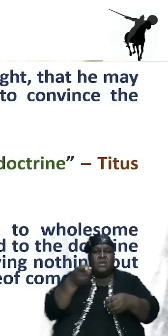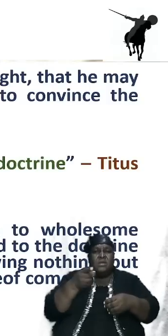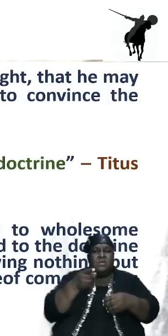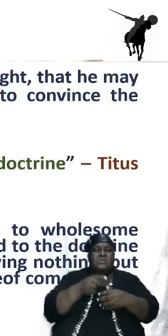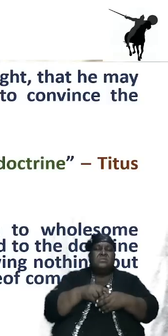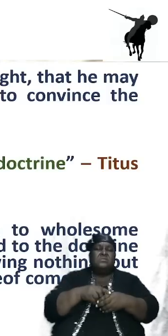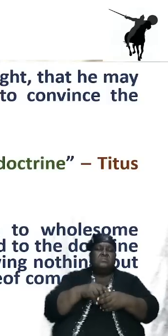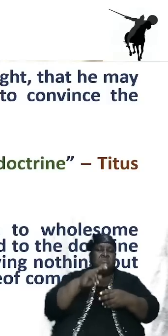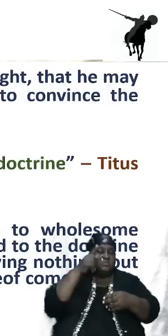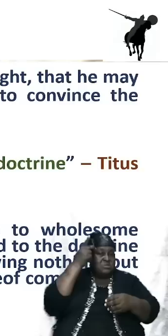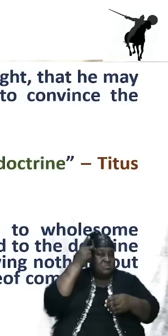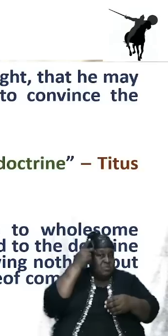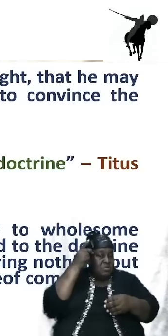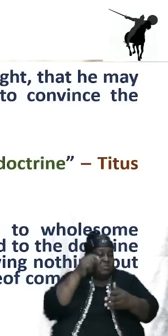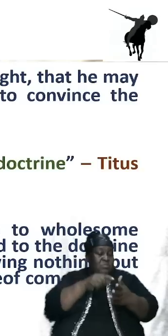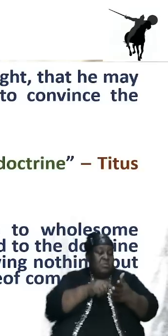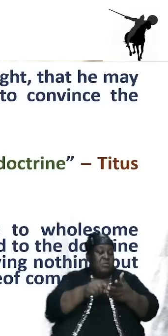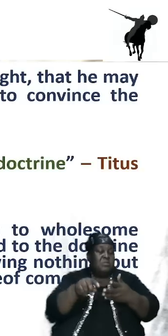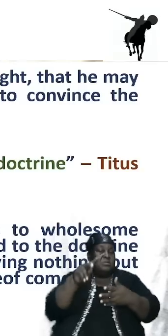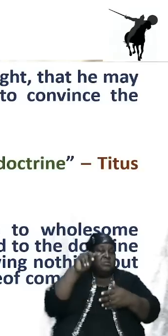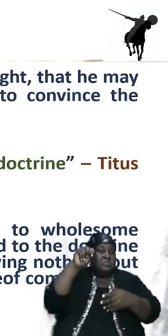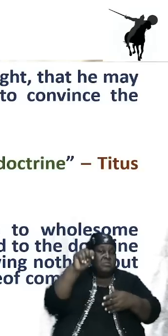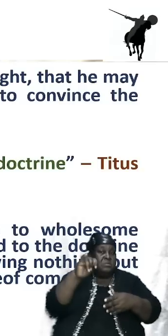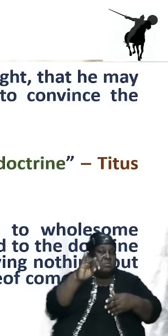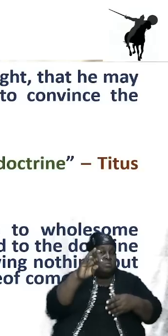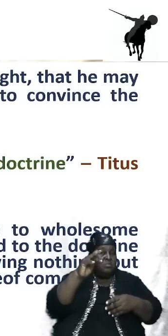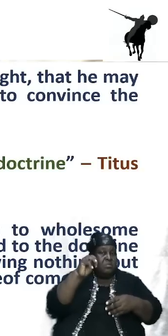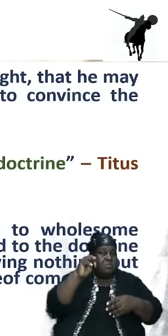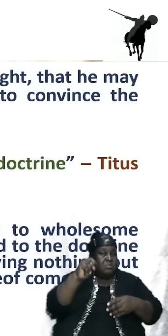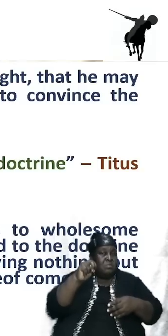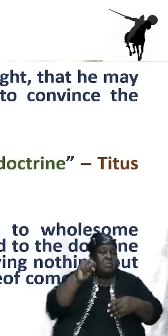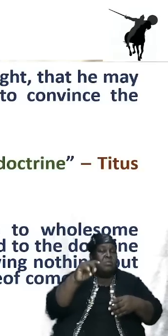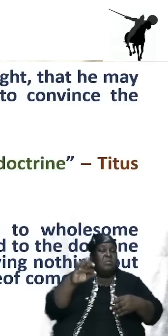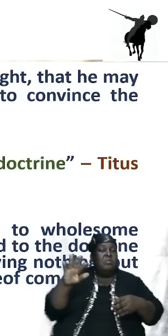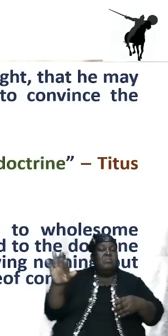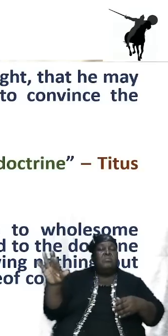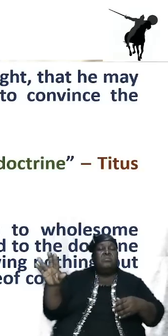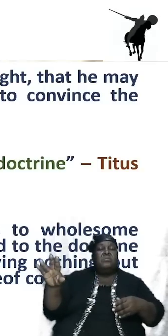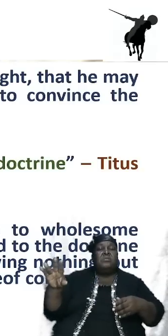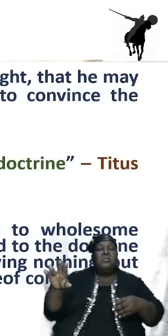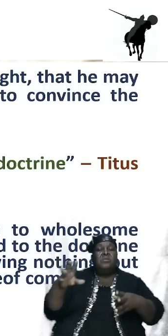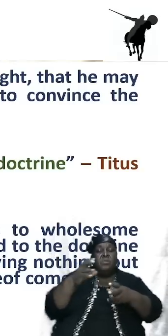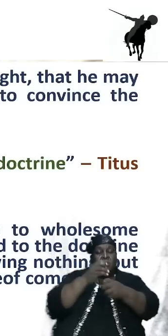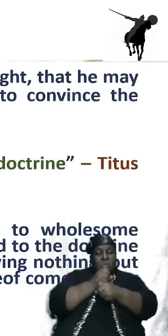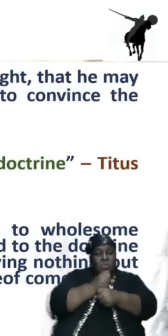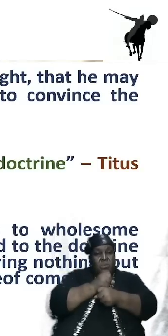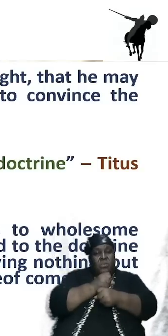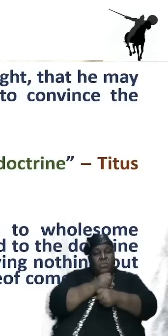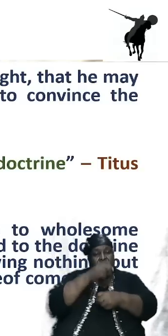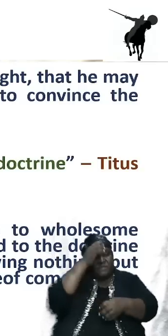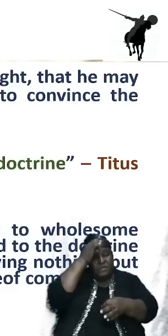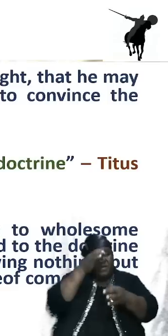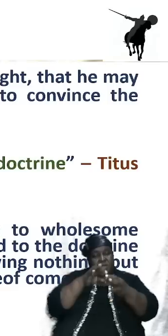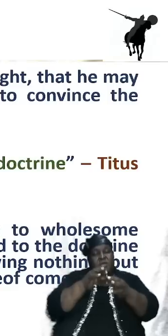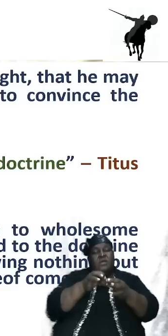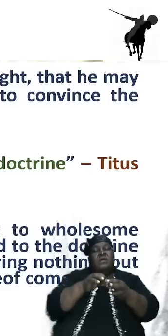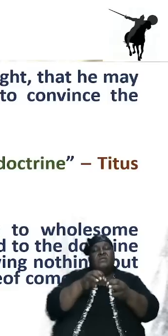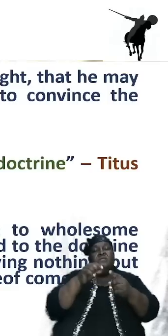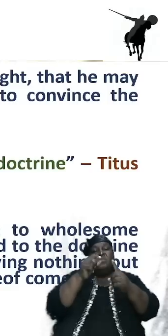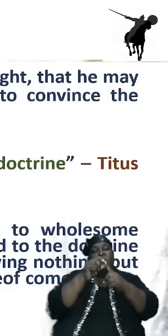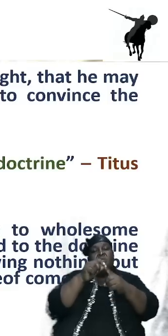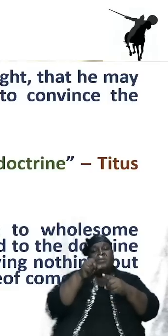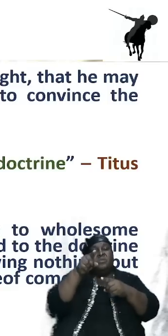Timothy, saying that he should hold fast the faithful word as he hath been taught,